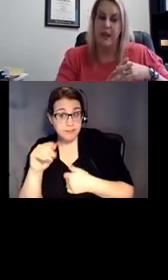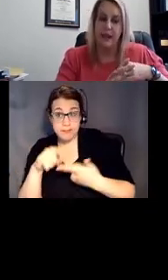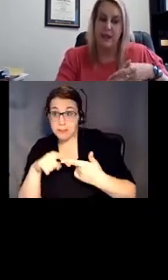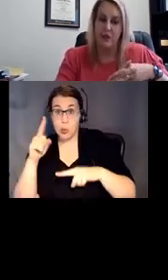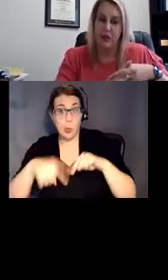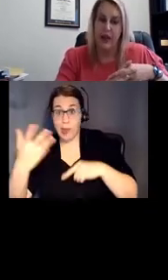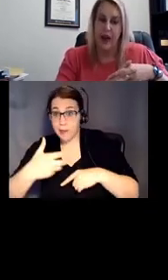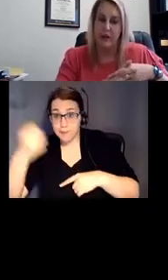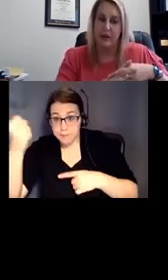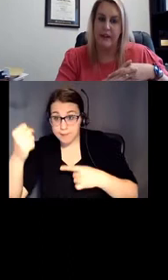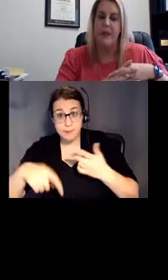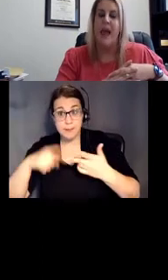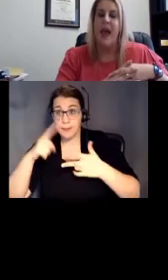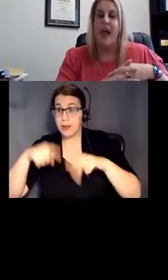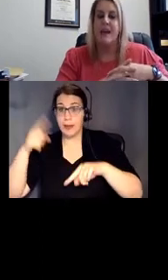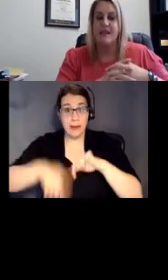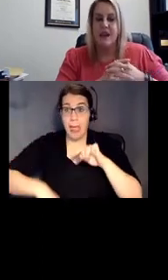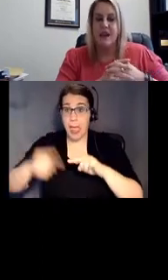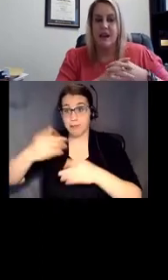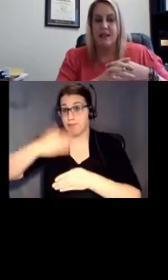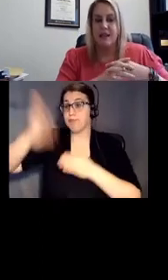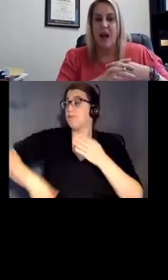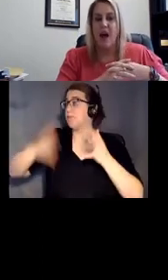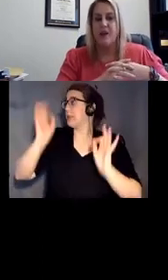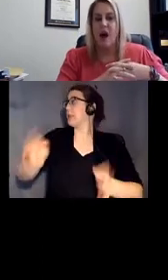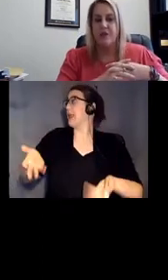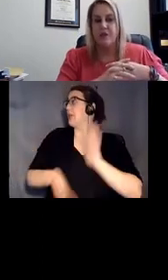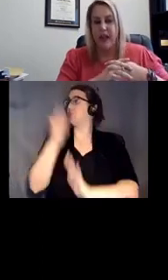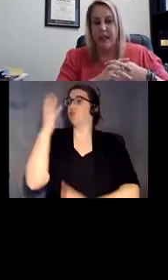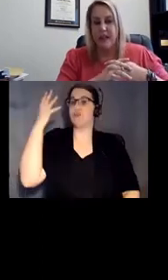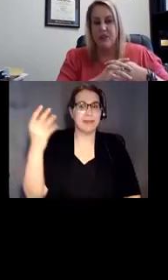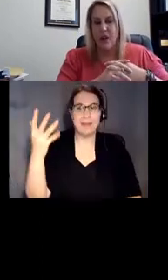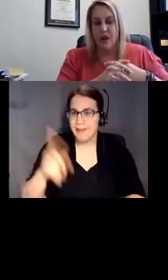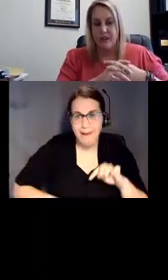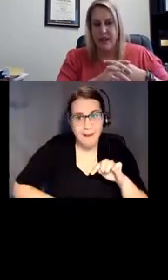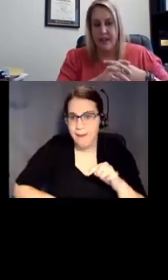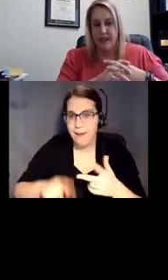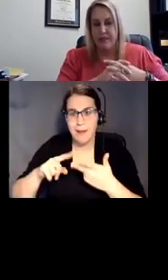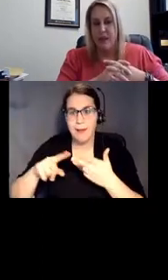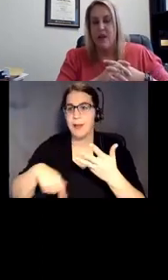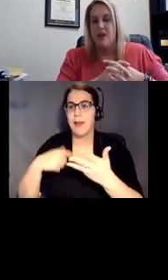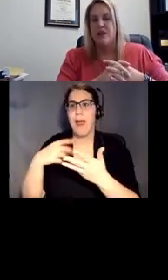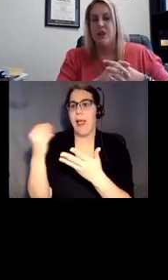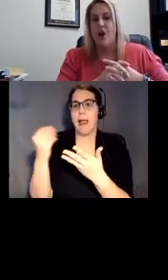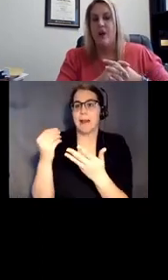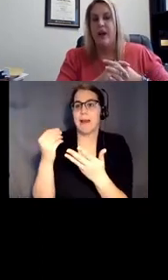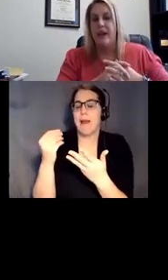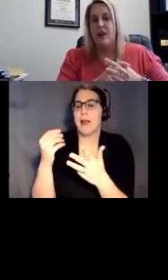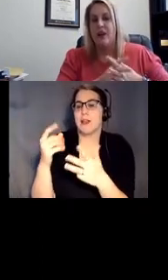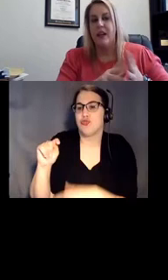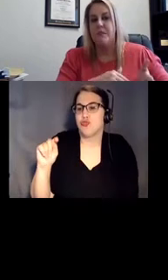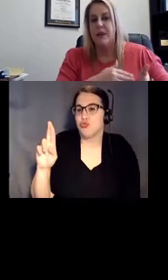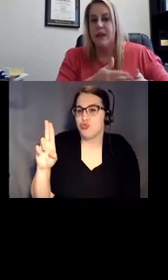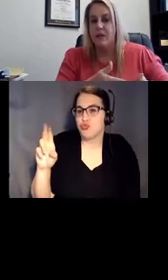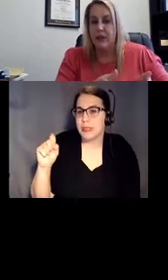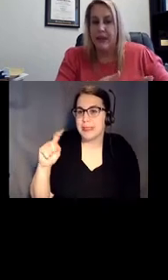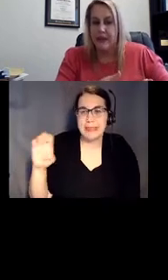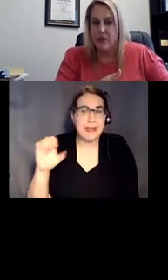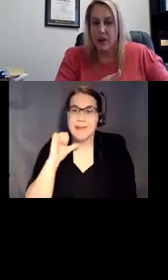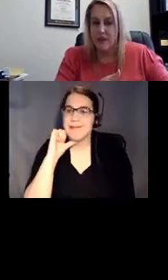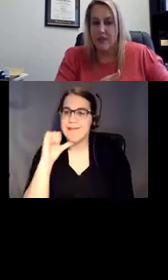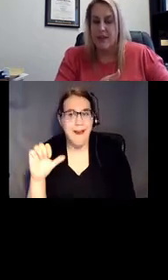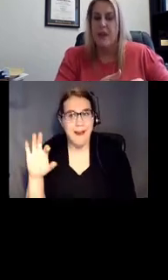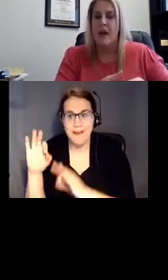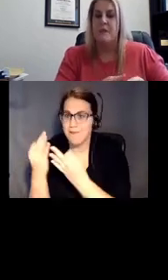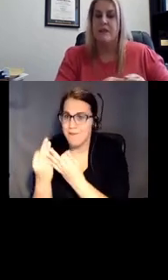or terminated unilaterally, and there is an unrelated trustee. So here it can be a